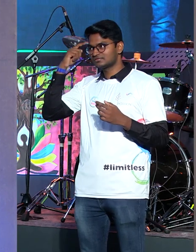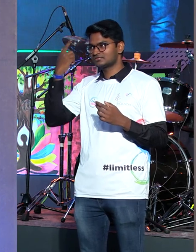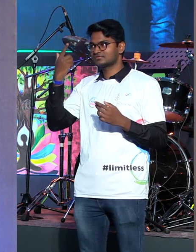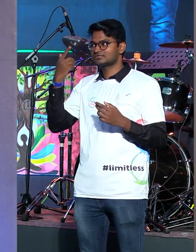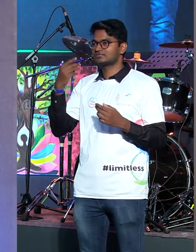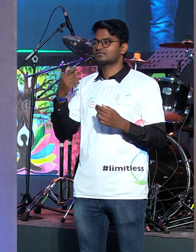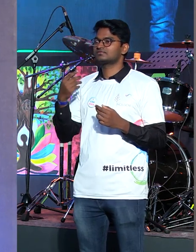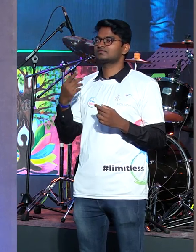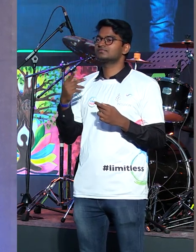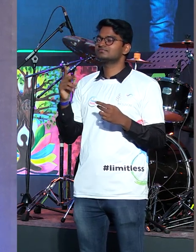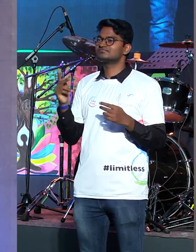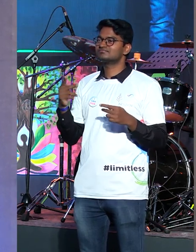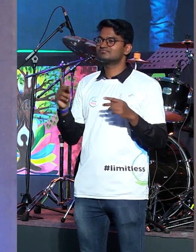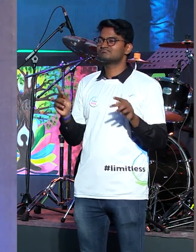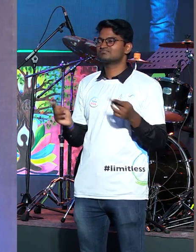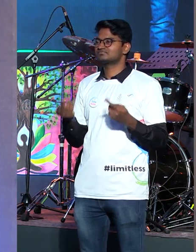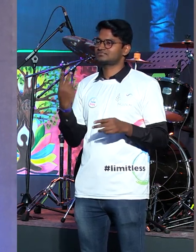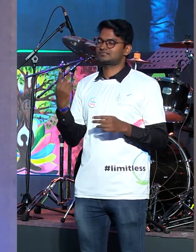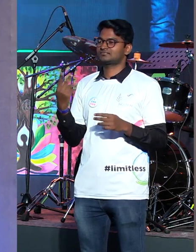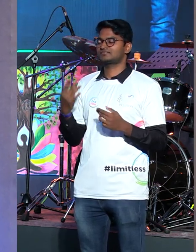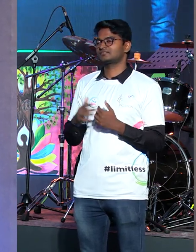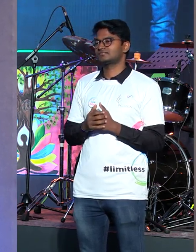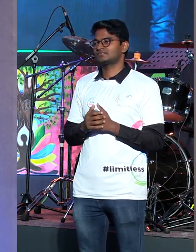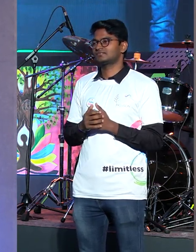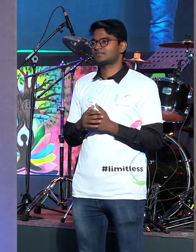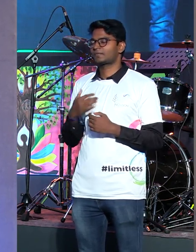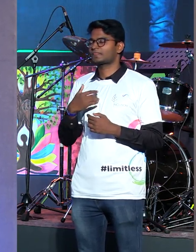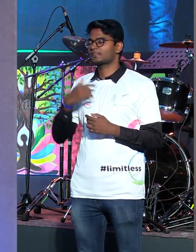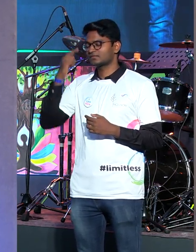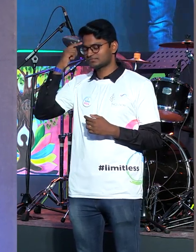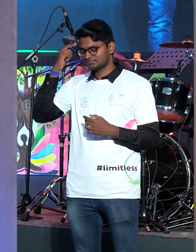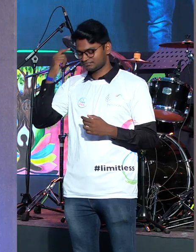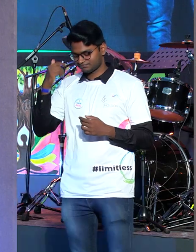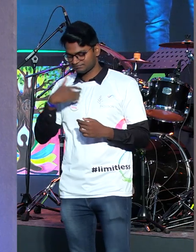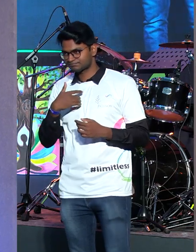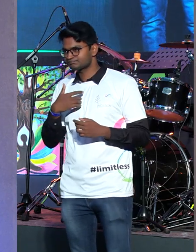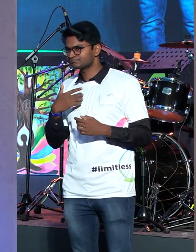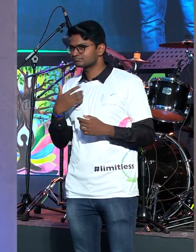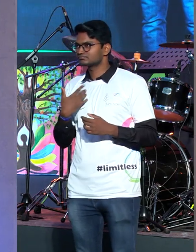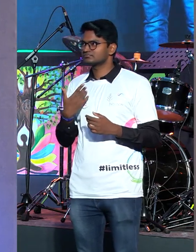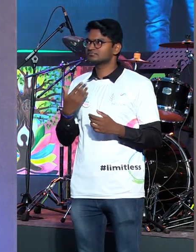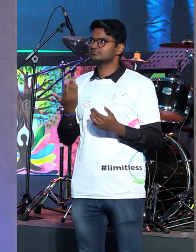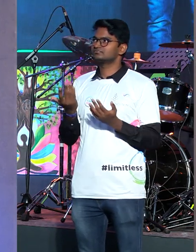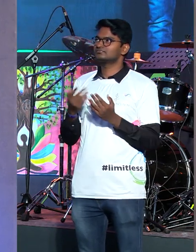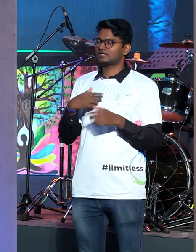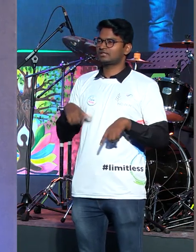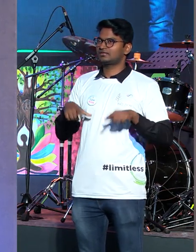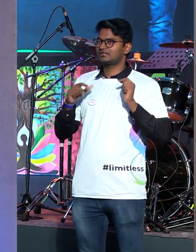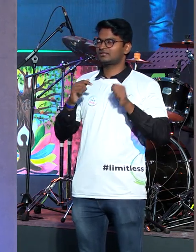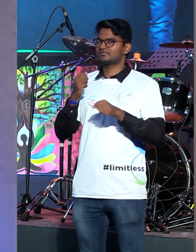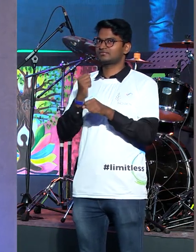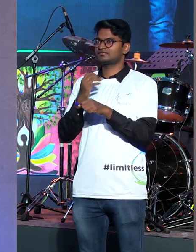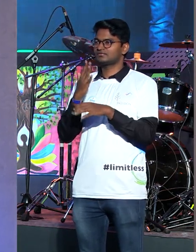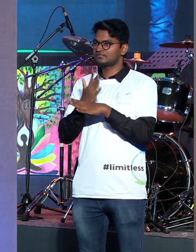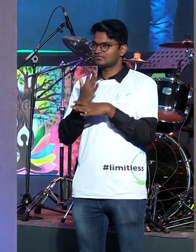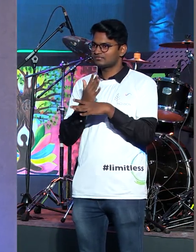things. You want to constantly optimize. For me, I don't think I've really had a career. Like, you know, I think